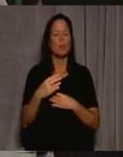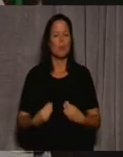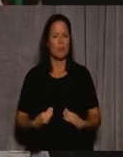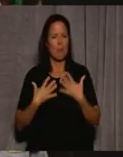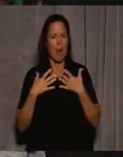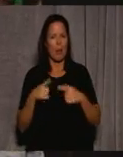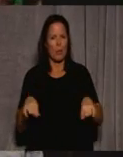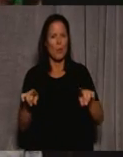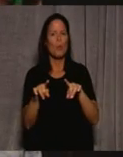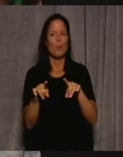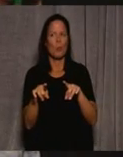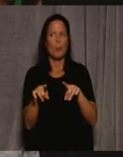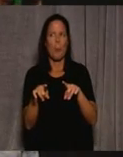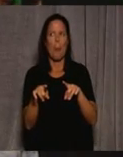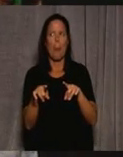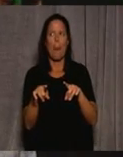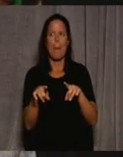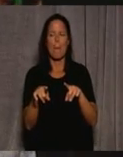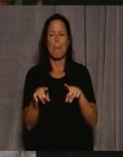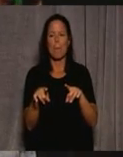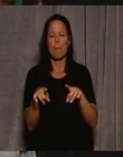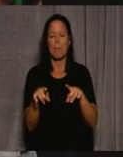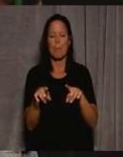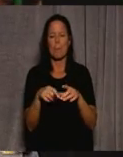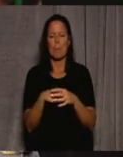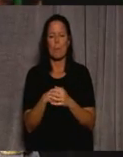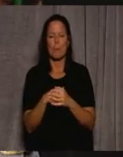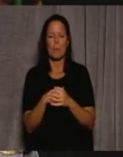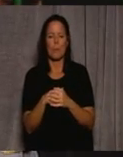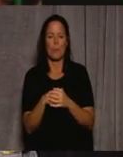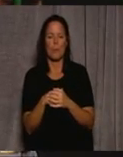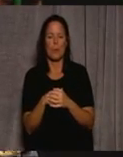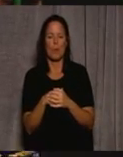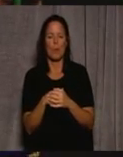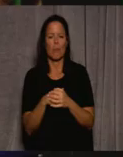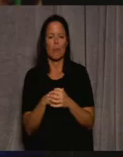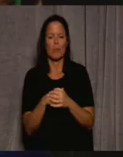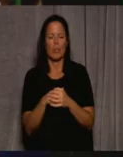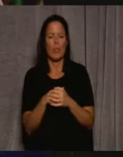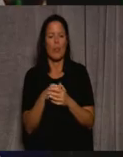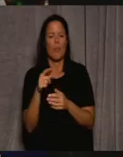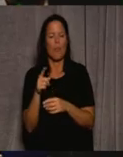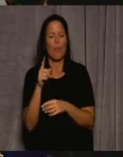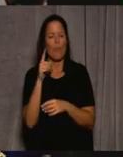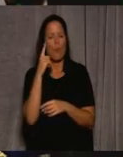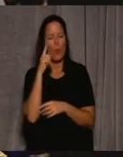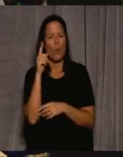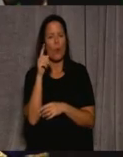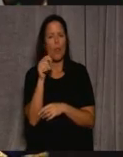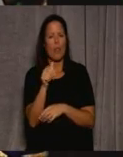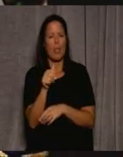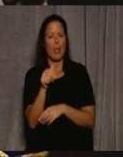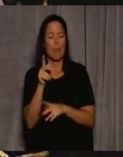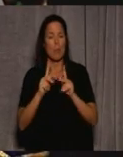you of those individuals who have prepared you and taught you